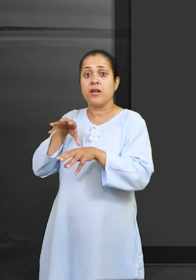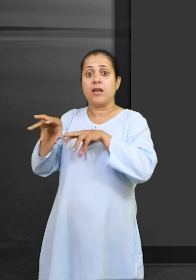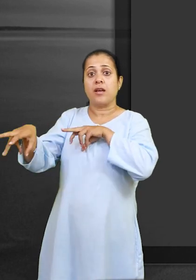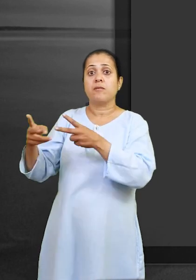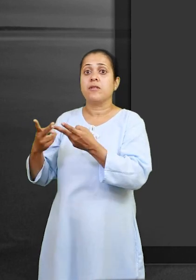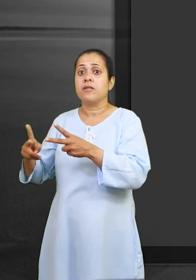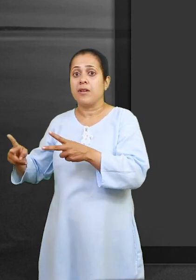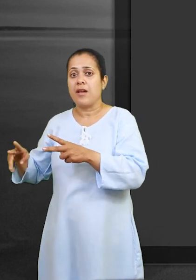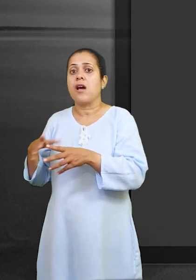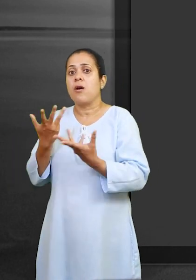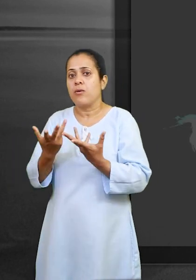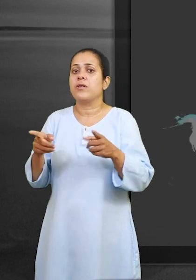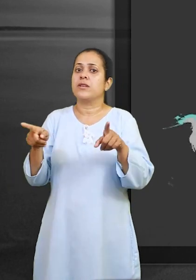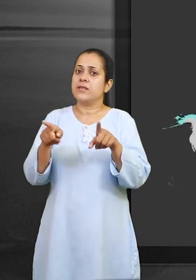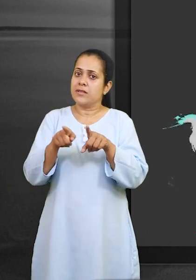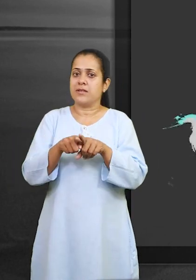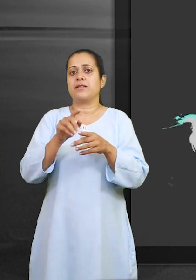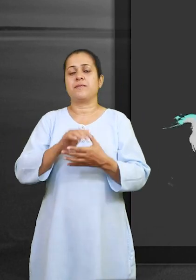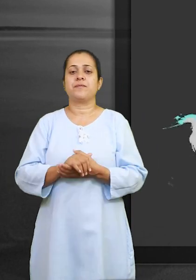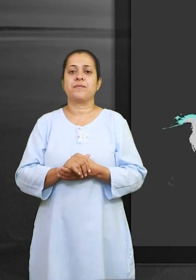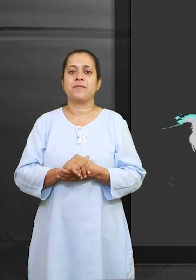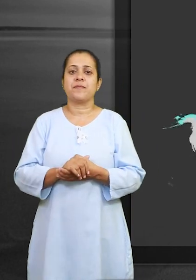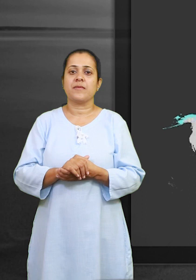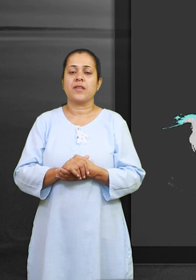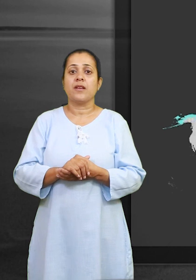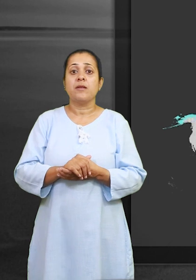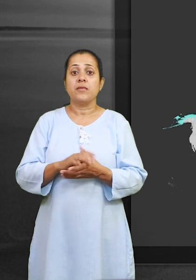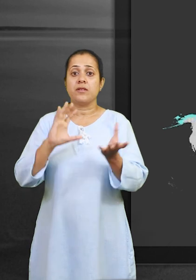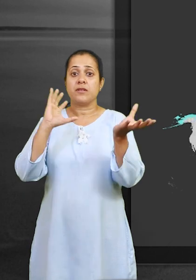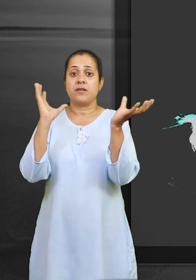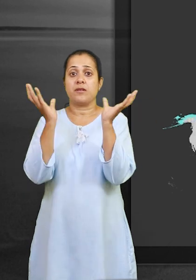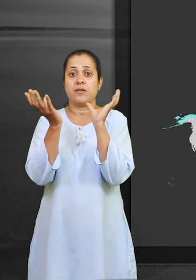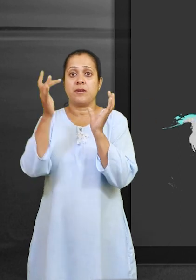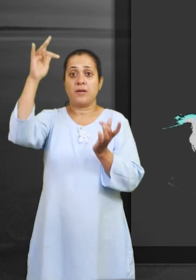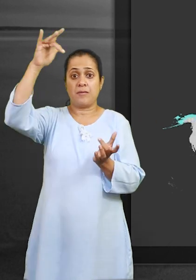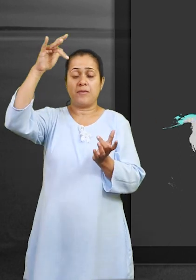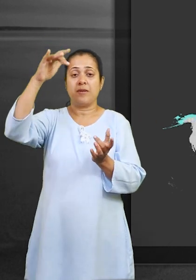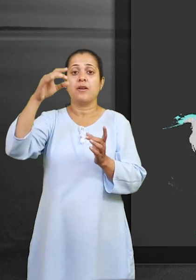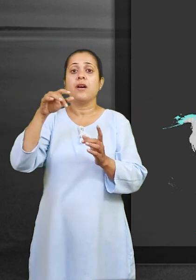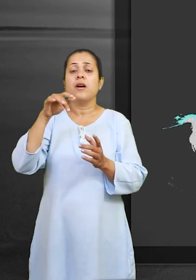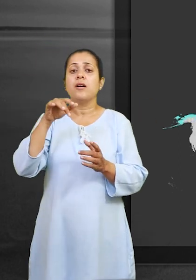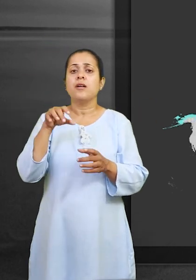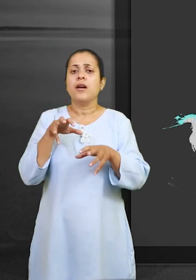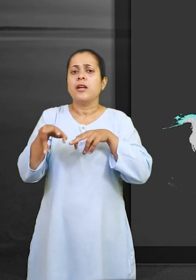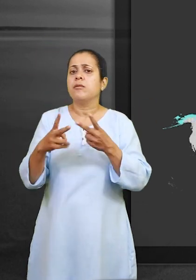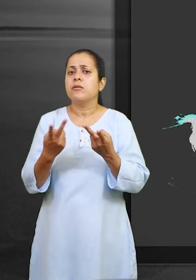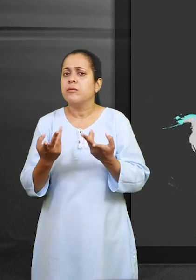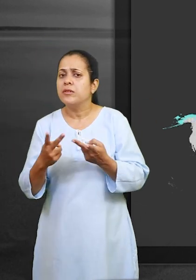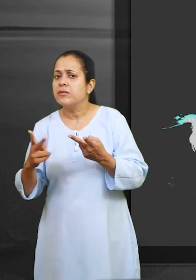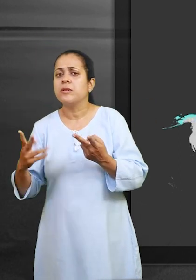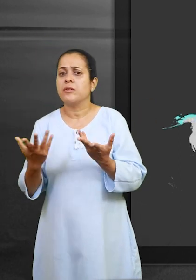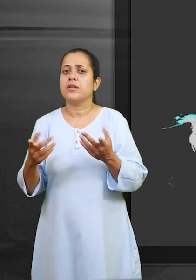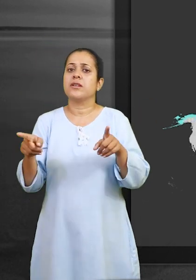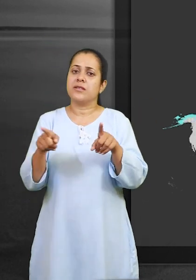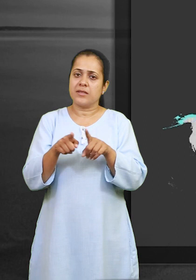animals. And we are going to look at the animals found in the polar region and also animals found